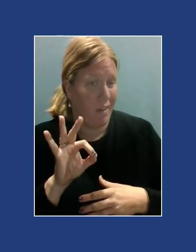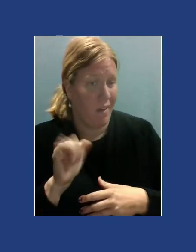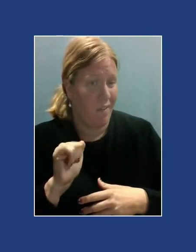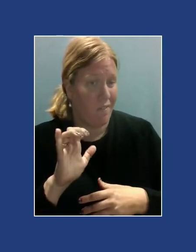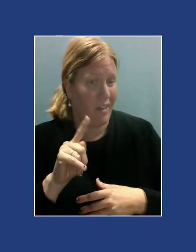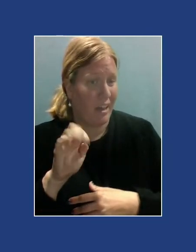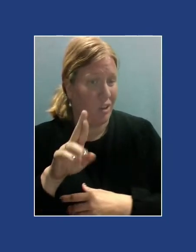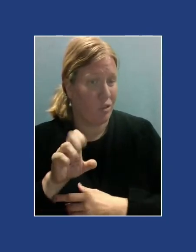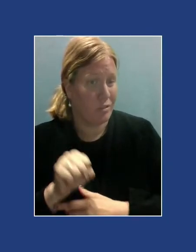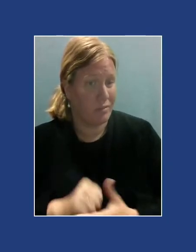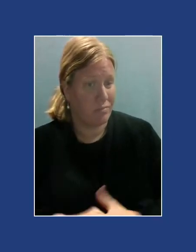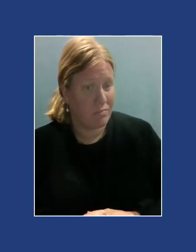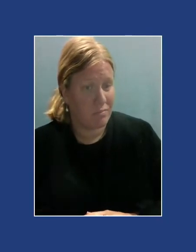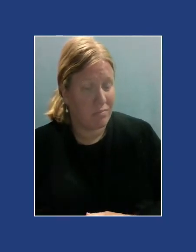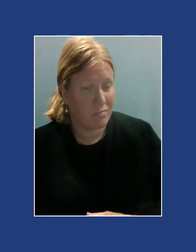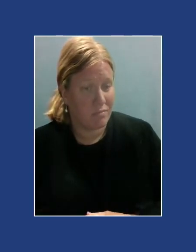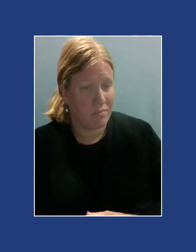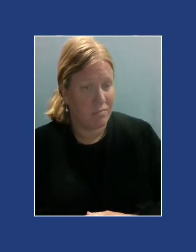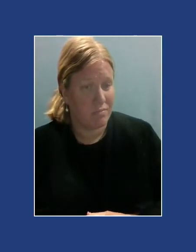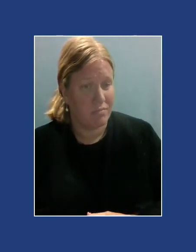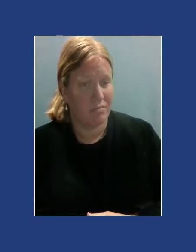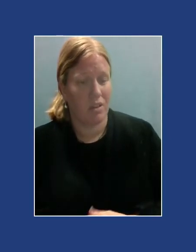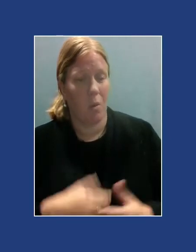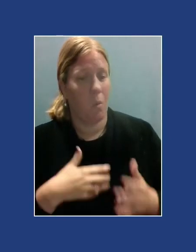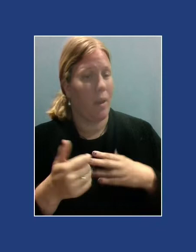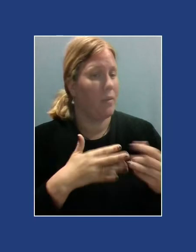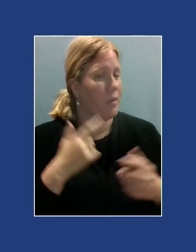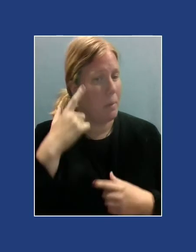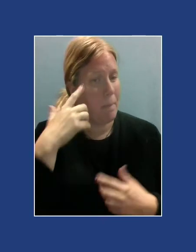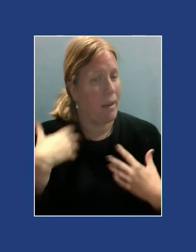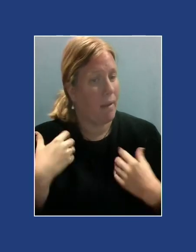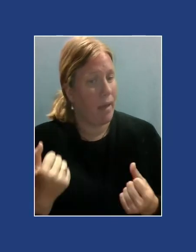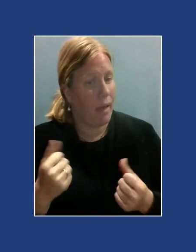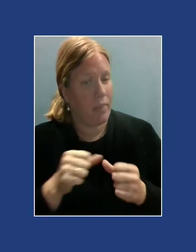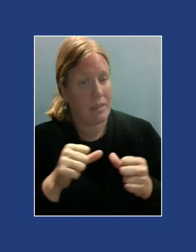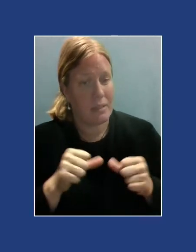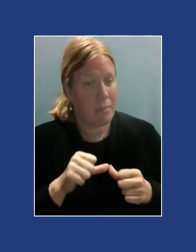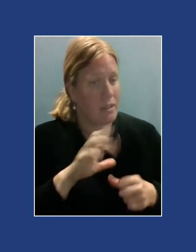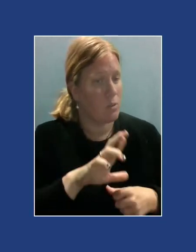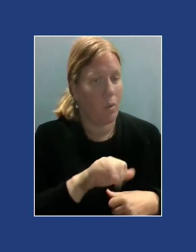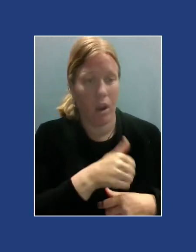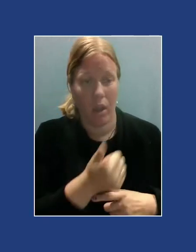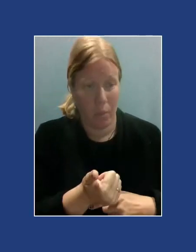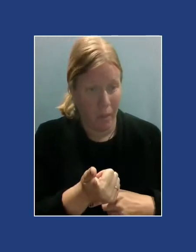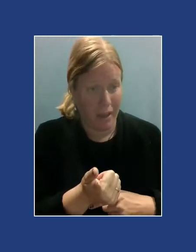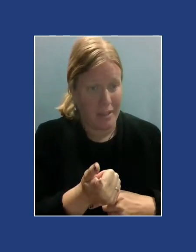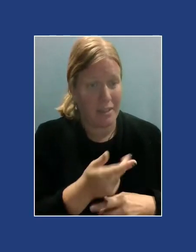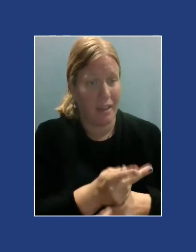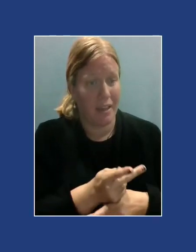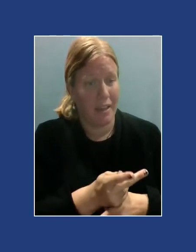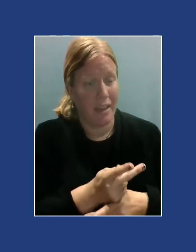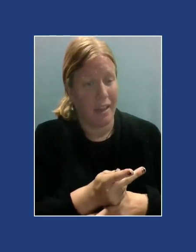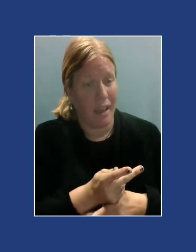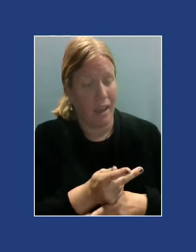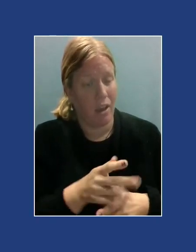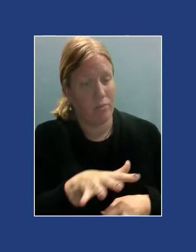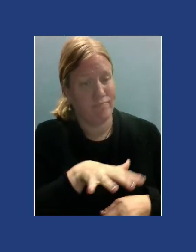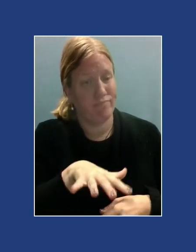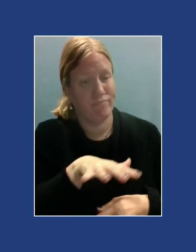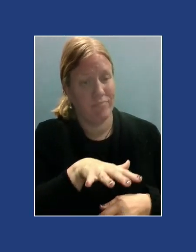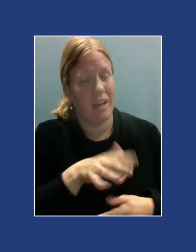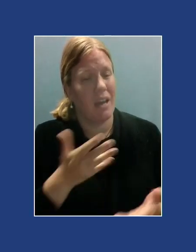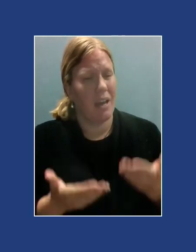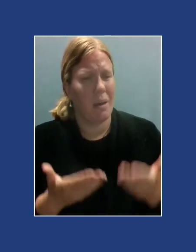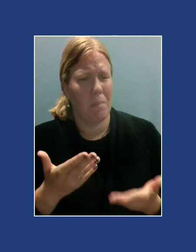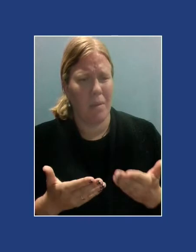And if care settings, whether in the mental health space or otherwise, are designed to be inclusive and affirming of trans and gender